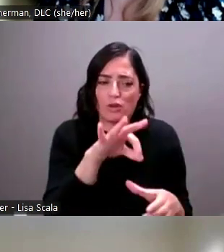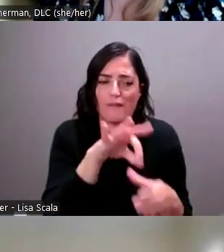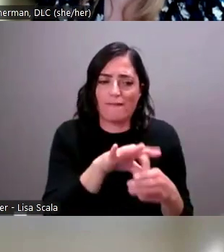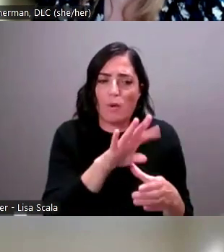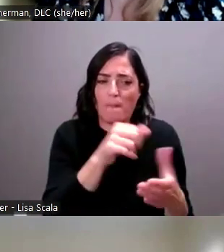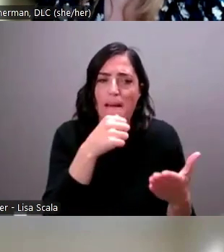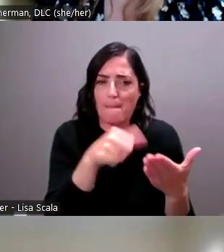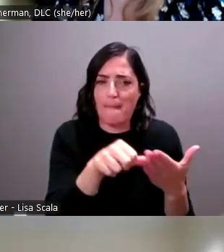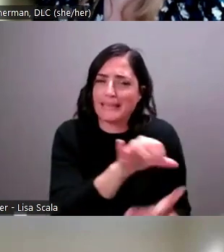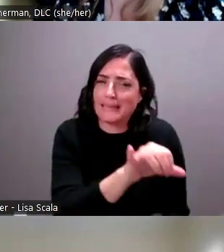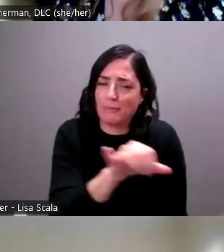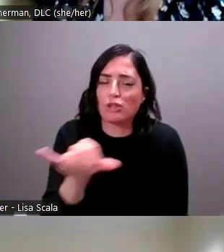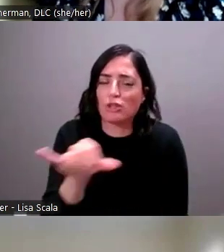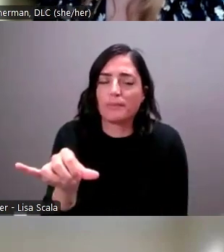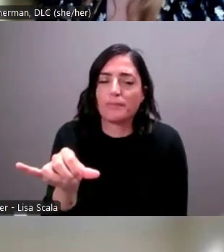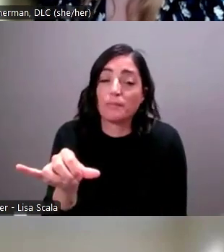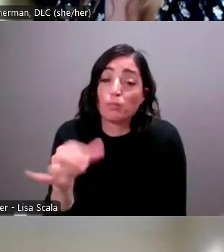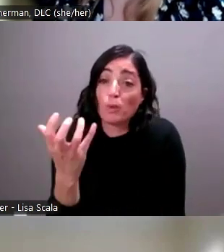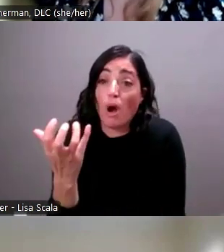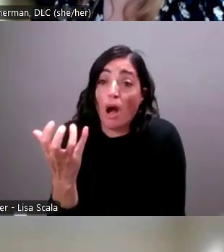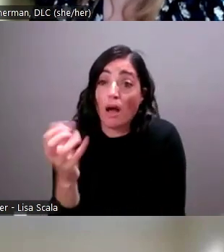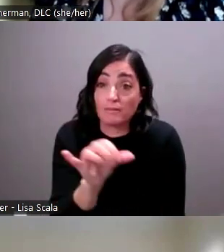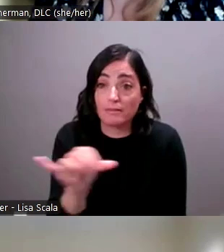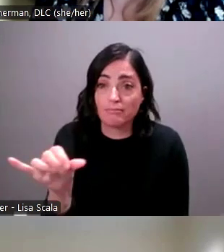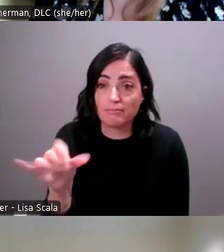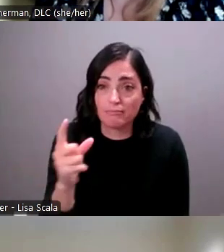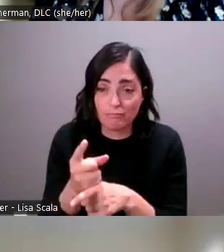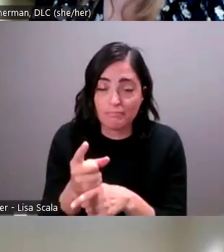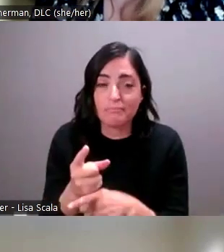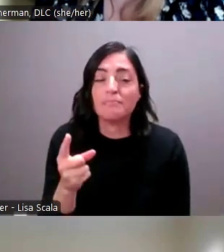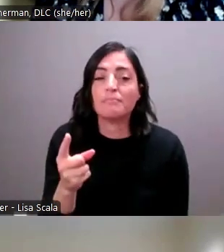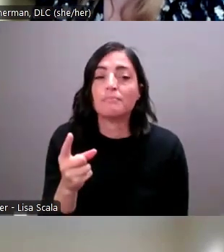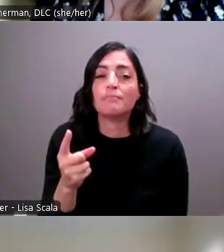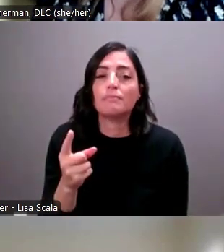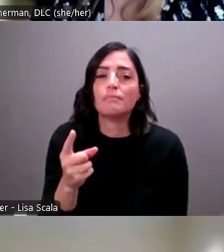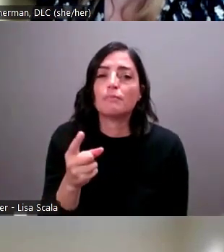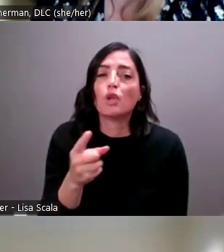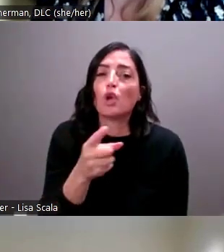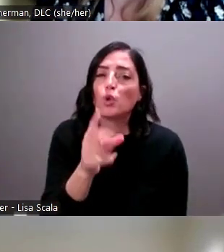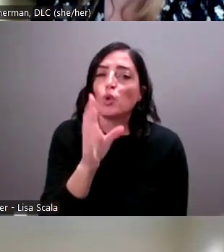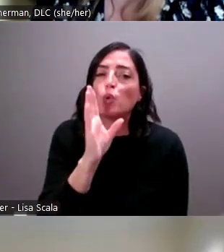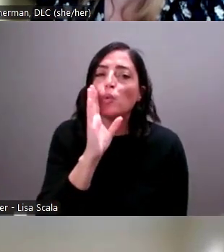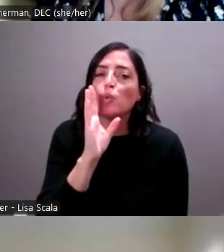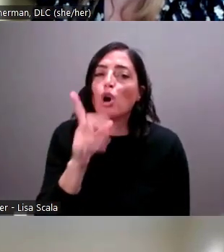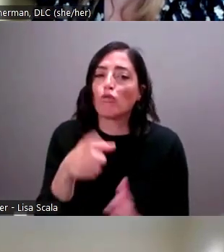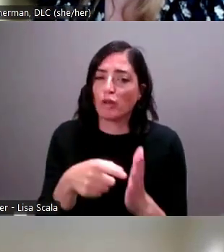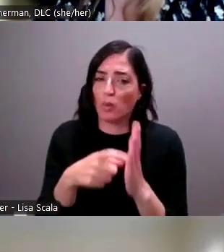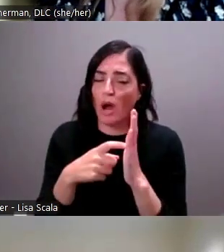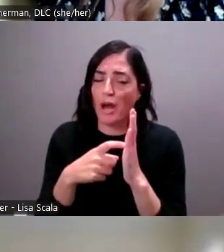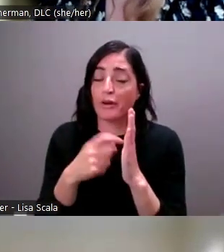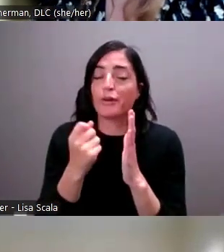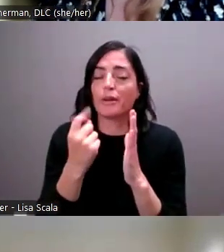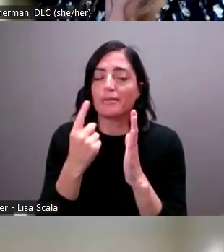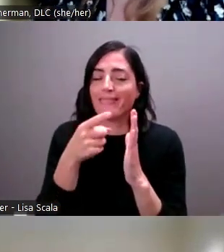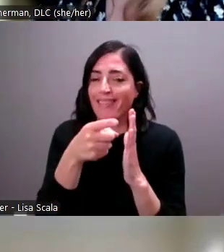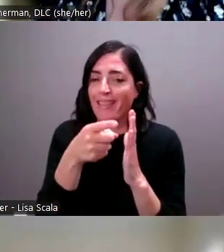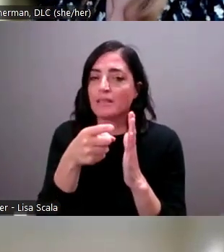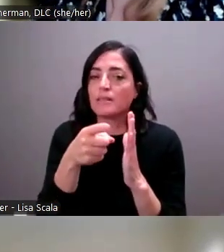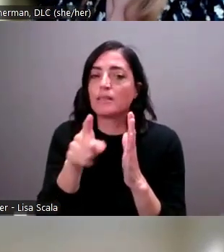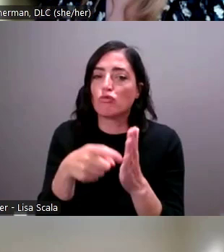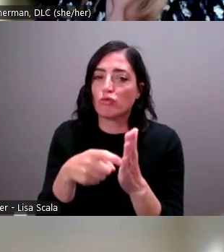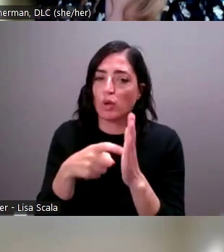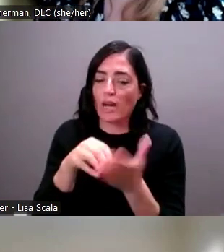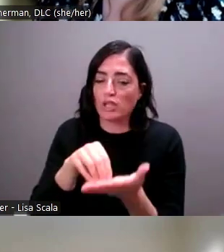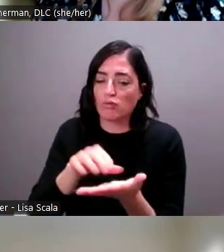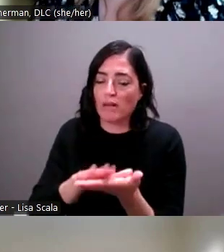application, which is what we want. And you'll be required, the difference is you'll be required to put your